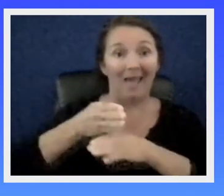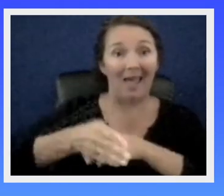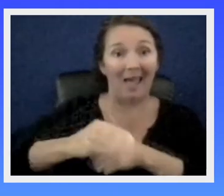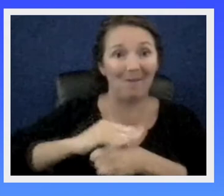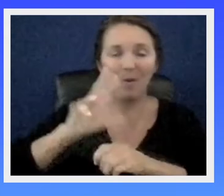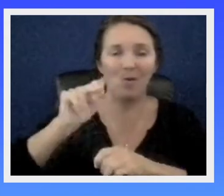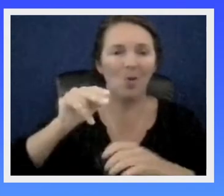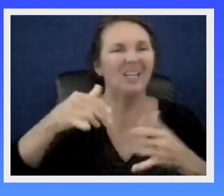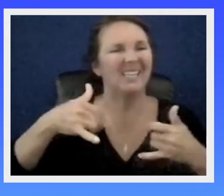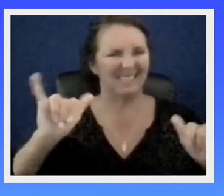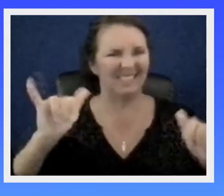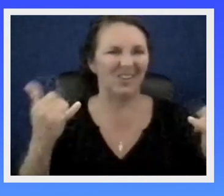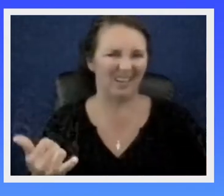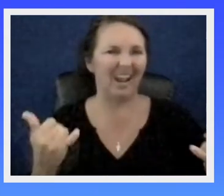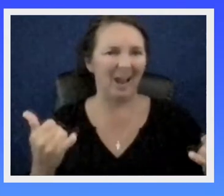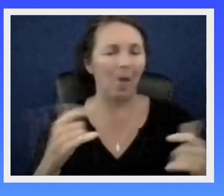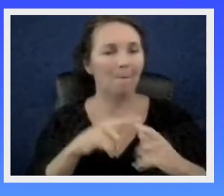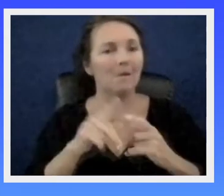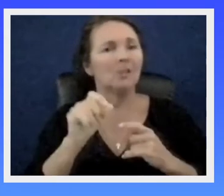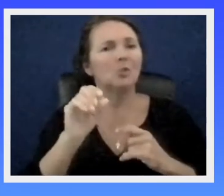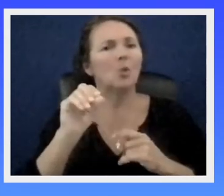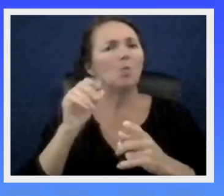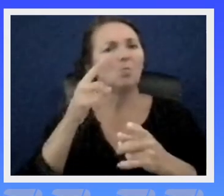your administration? John?